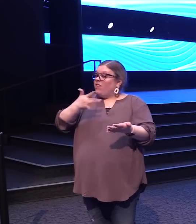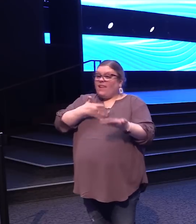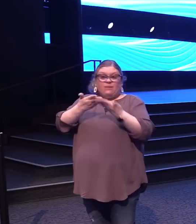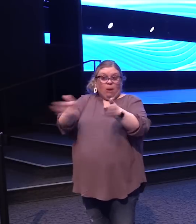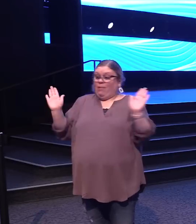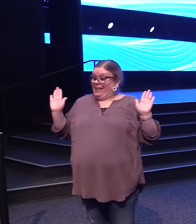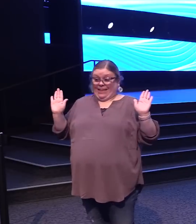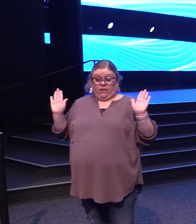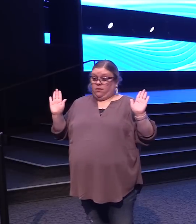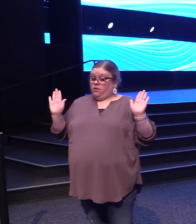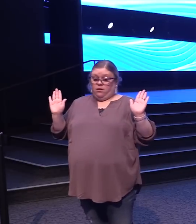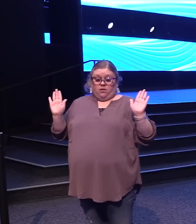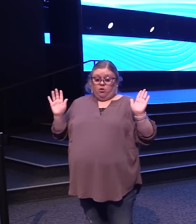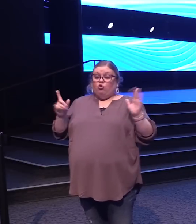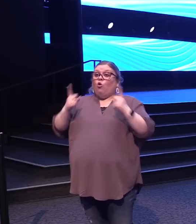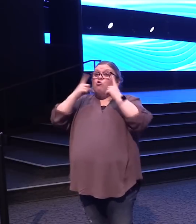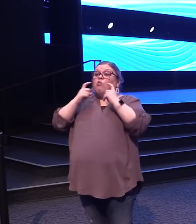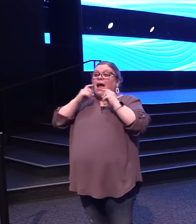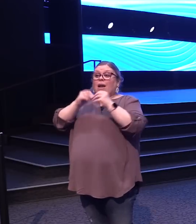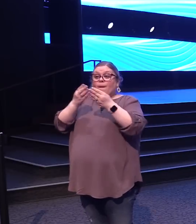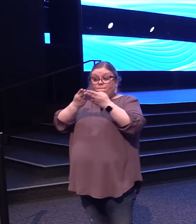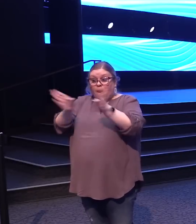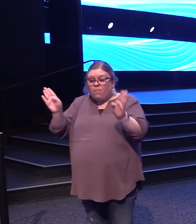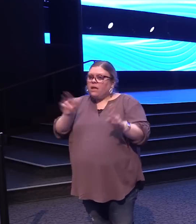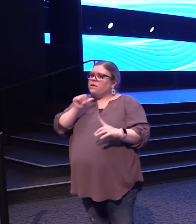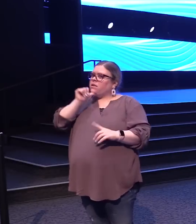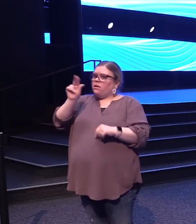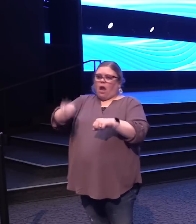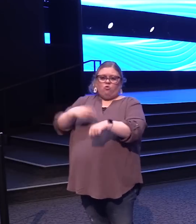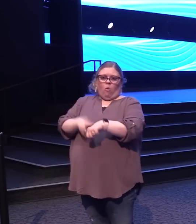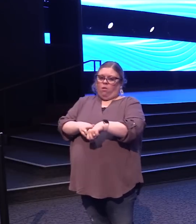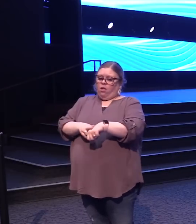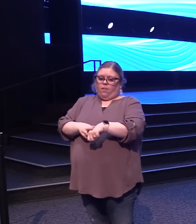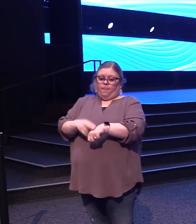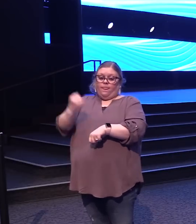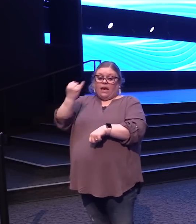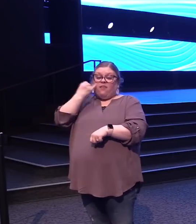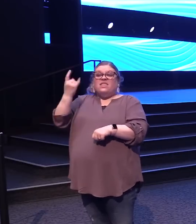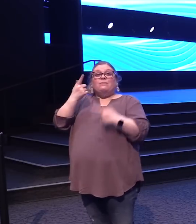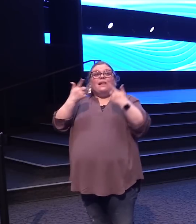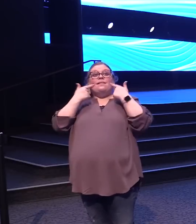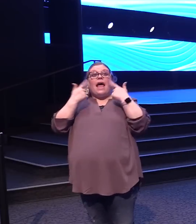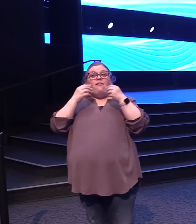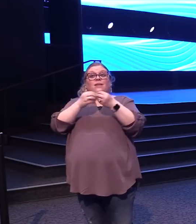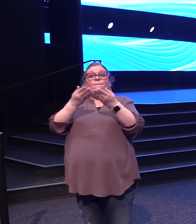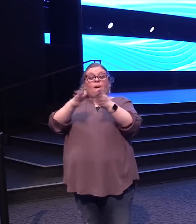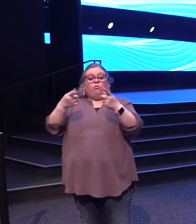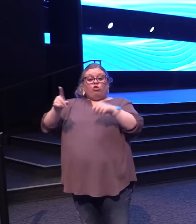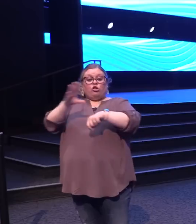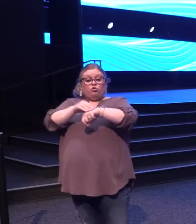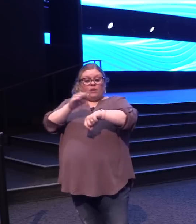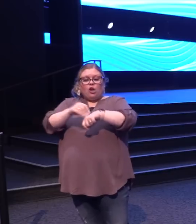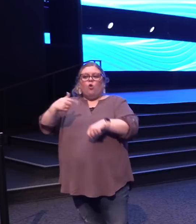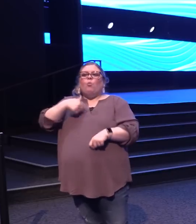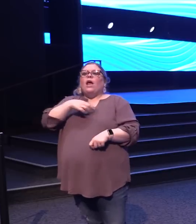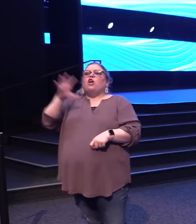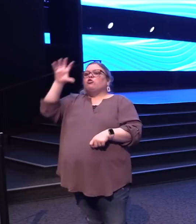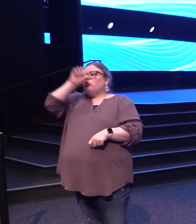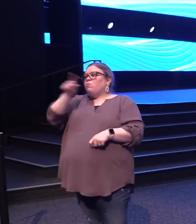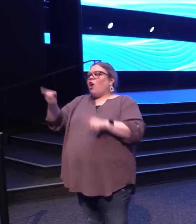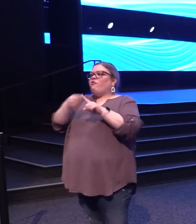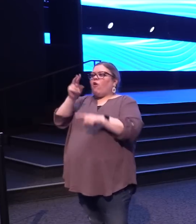publicly. So crying in public is a very unusual thing to do. If somebody laughs in public in Sweden, we assume they're from